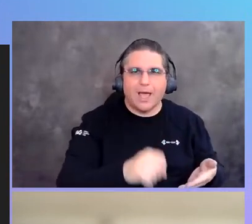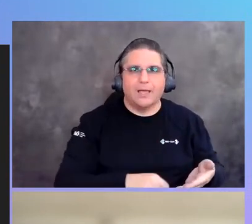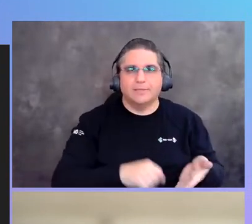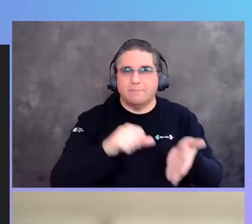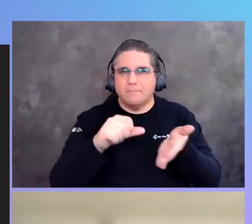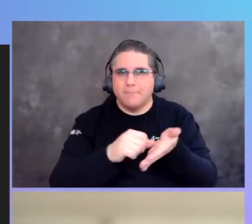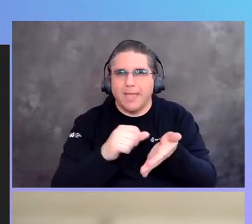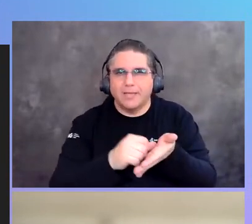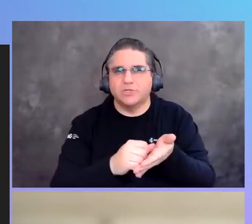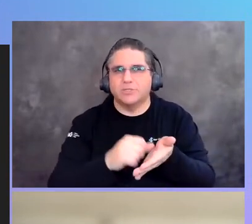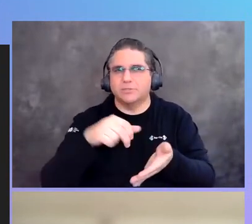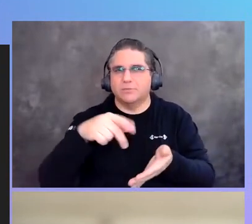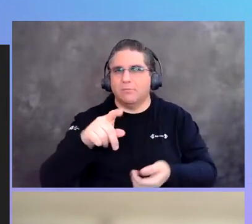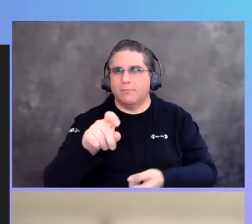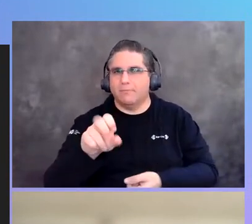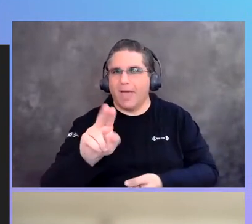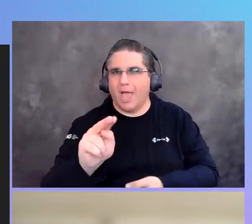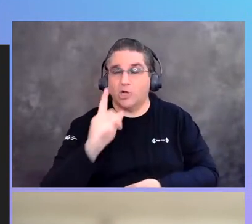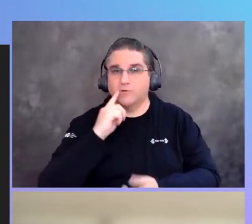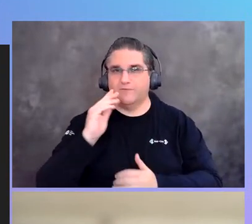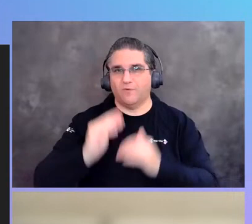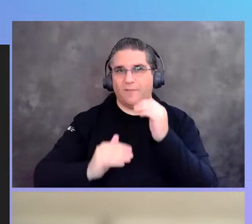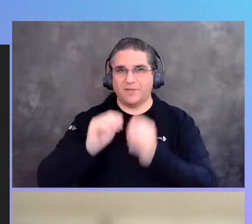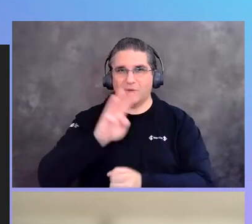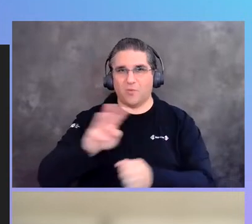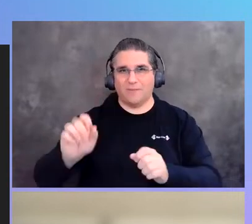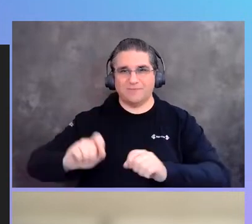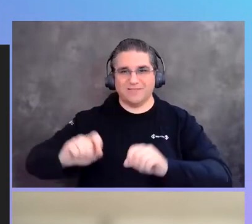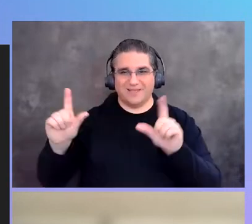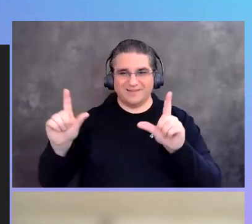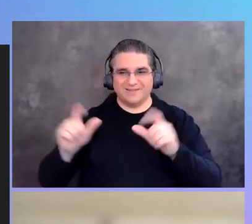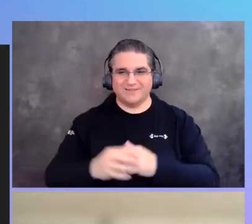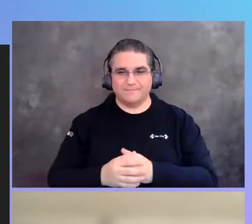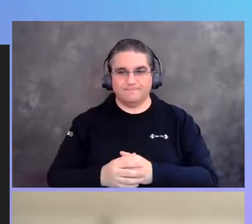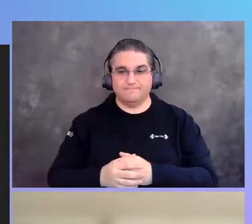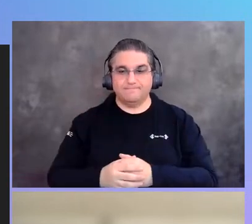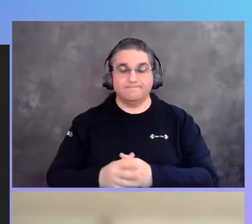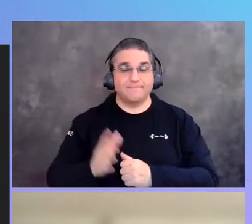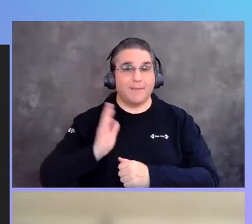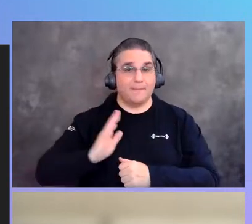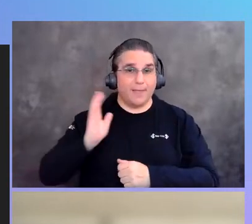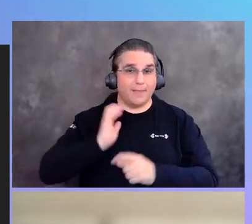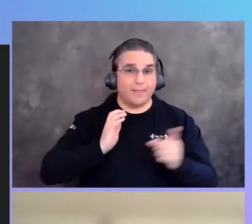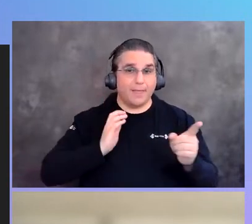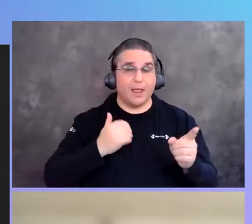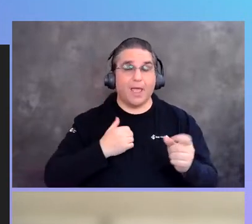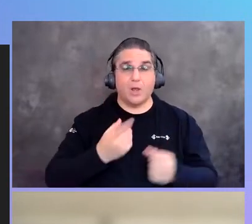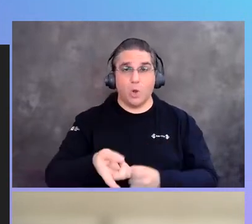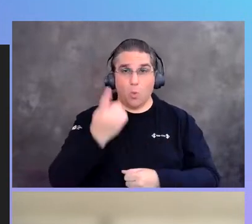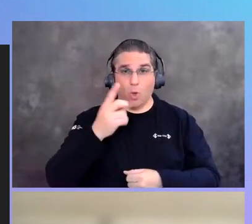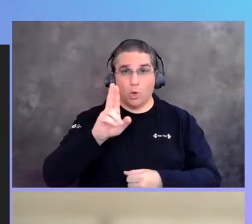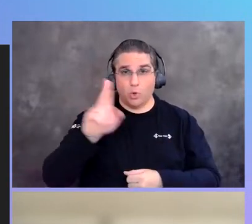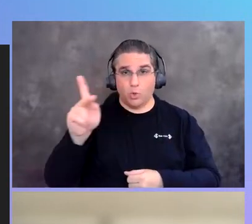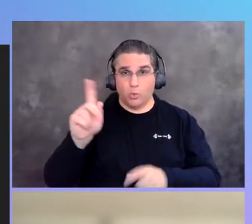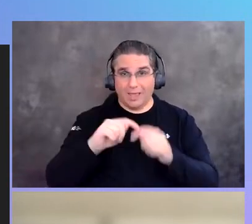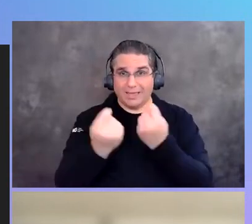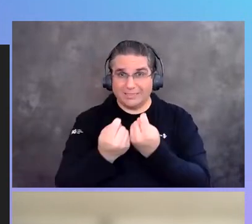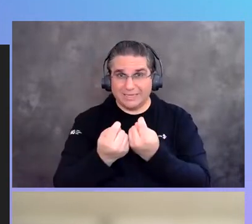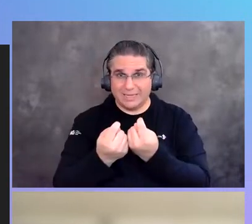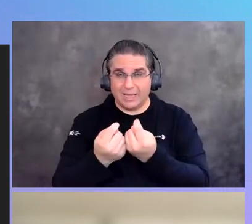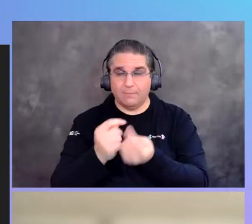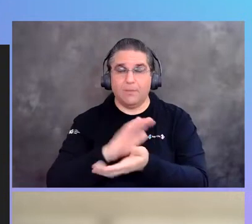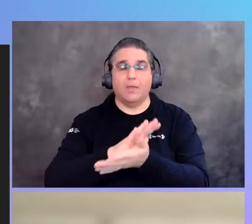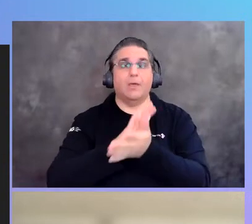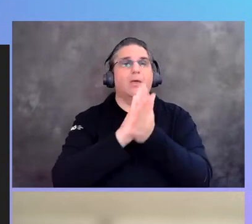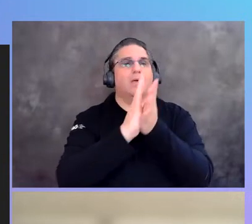could use to build websites in. Also, during that time, we went from a single UK team and a UK remit to bringing